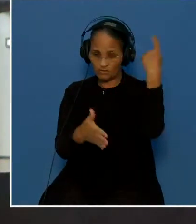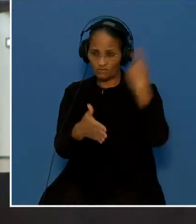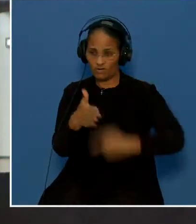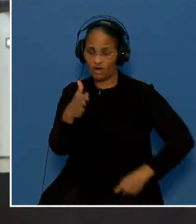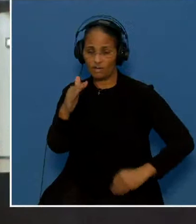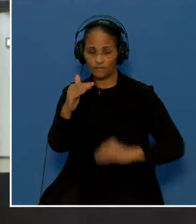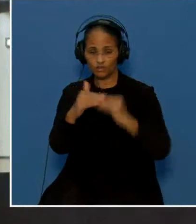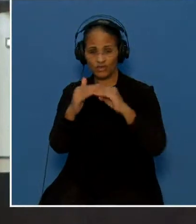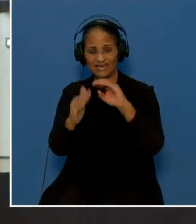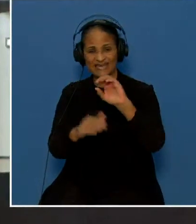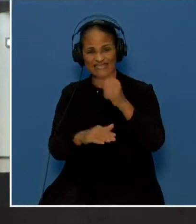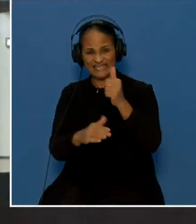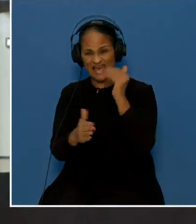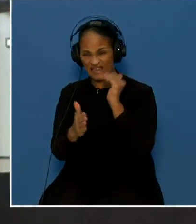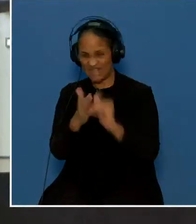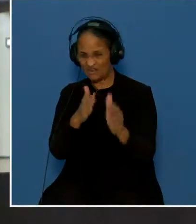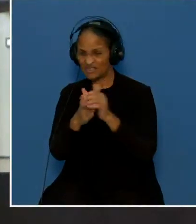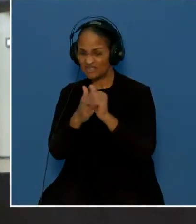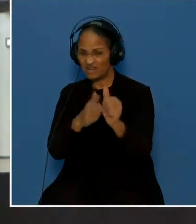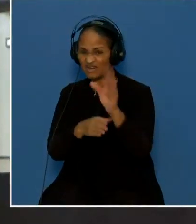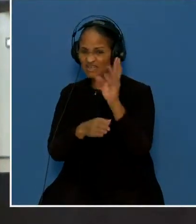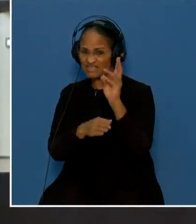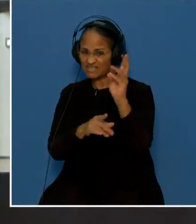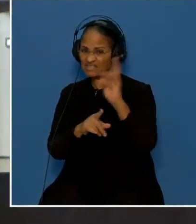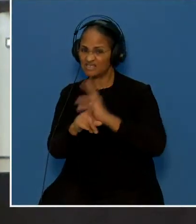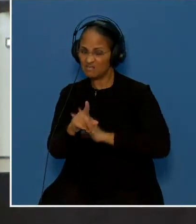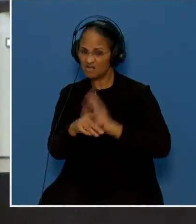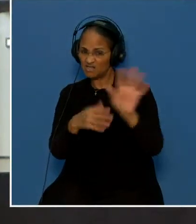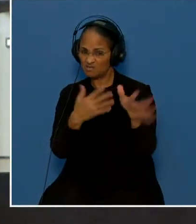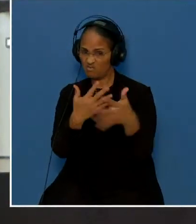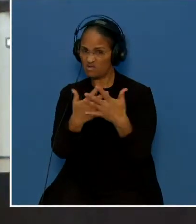$10,000 and 6 months imprisonment.